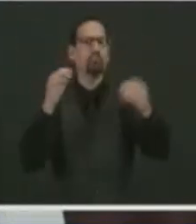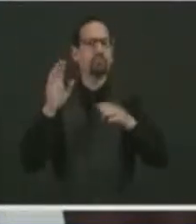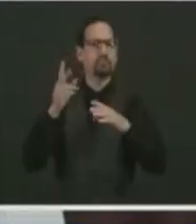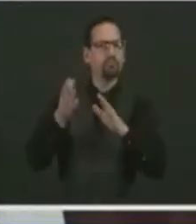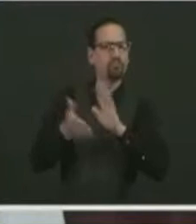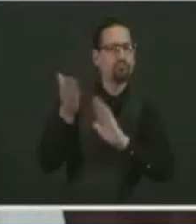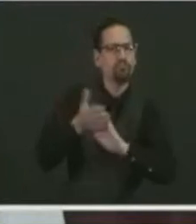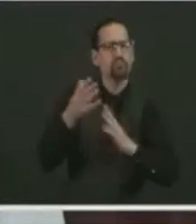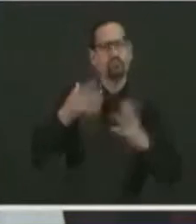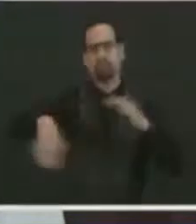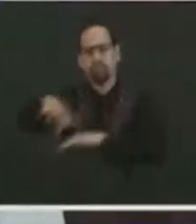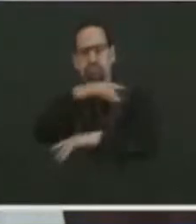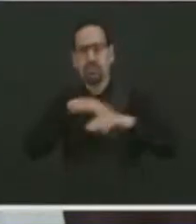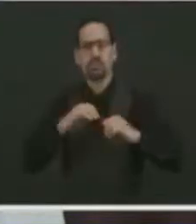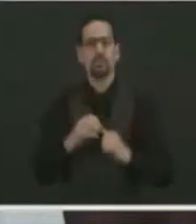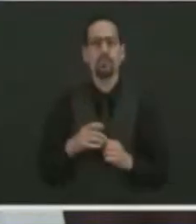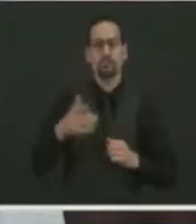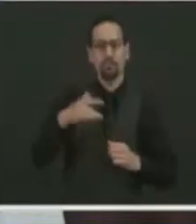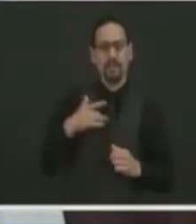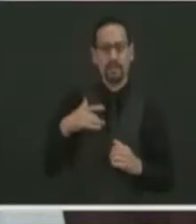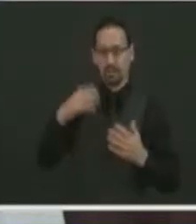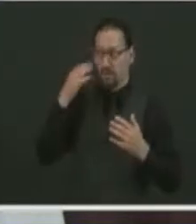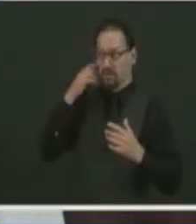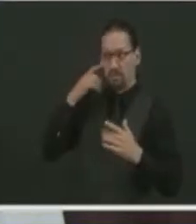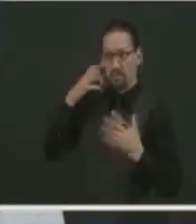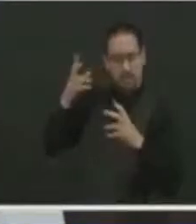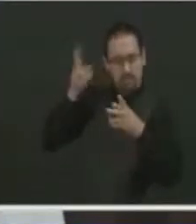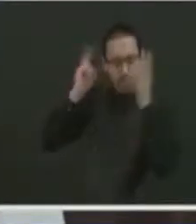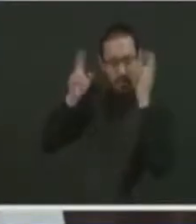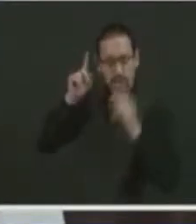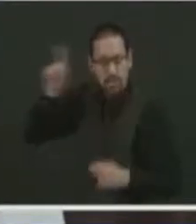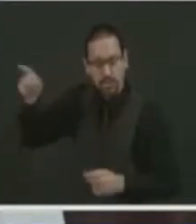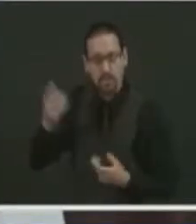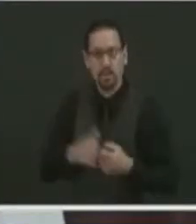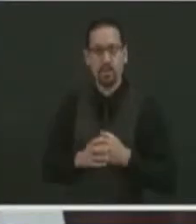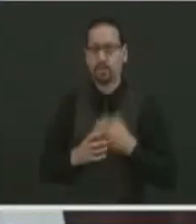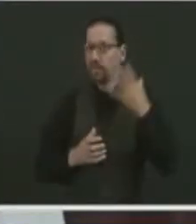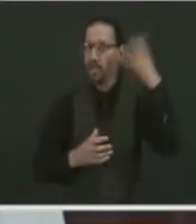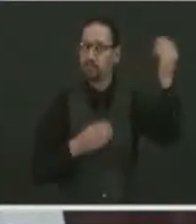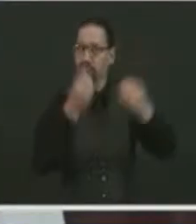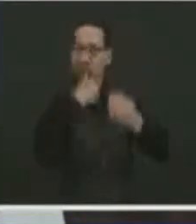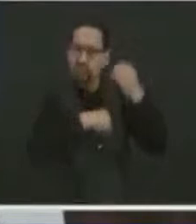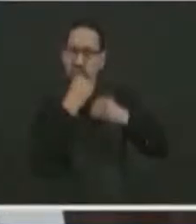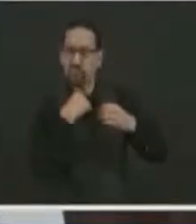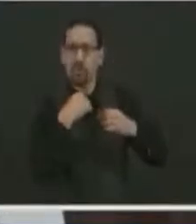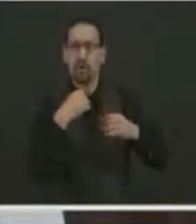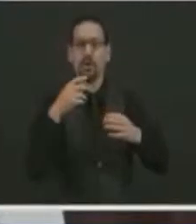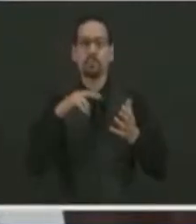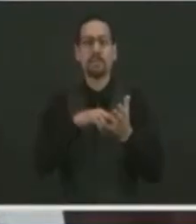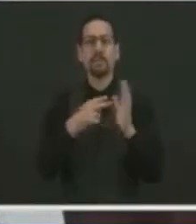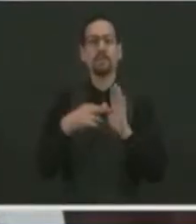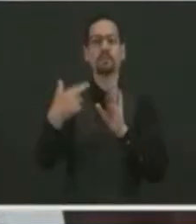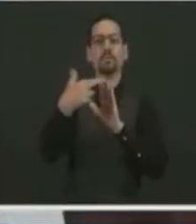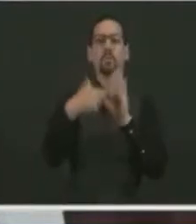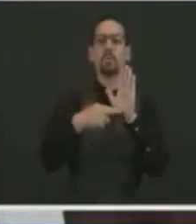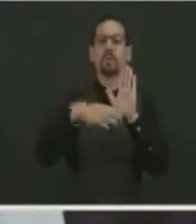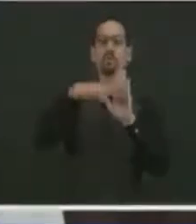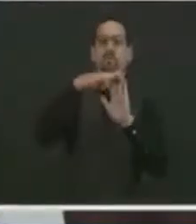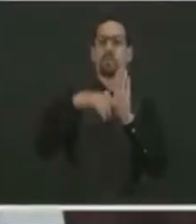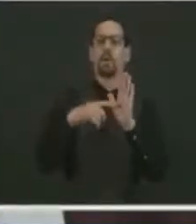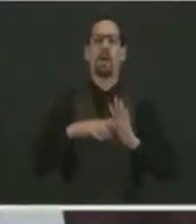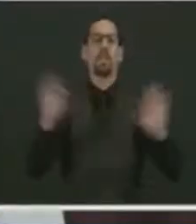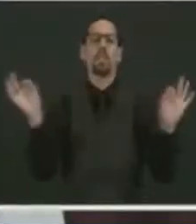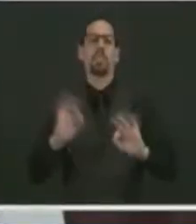hair cut, we're going to get to go to dinner, we can relax. It's actually the opposite. We are going to be able to do that,